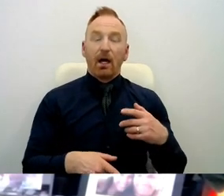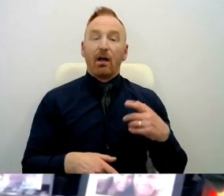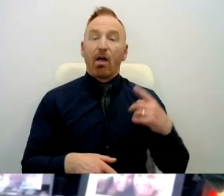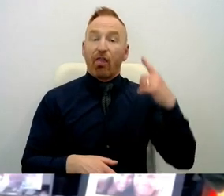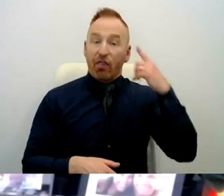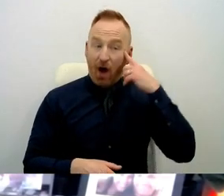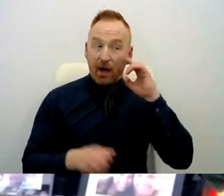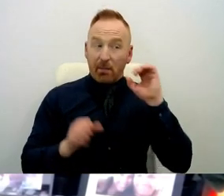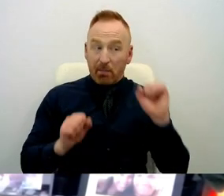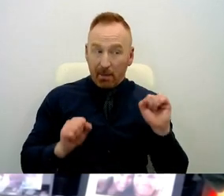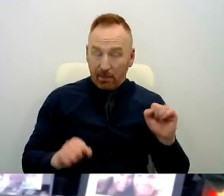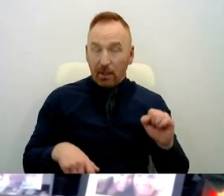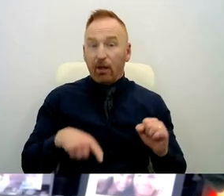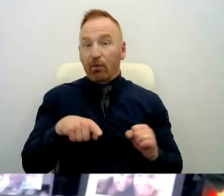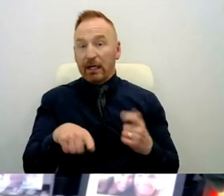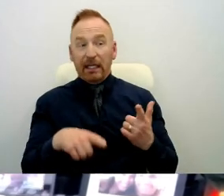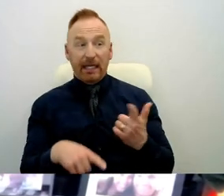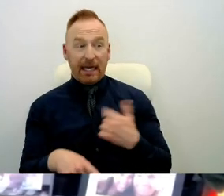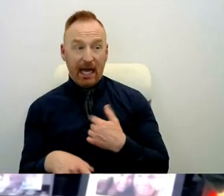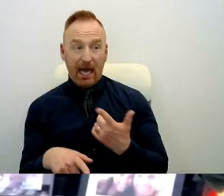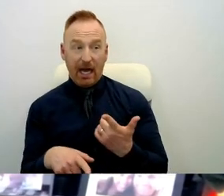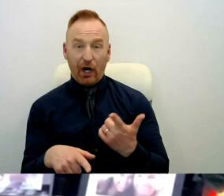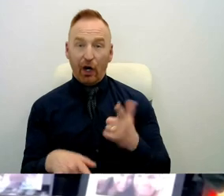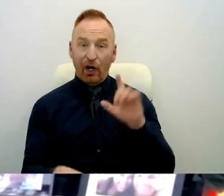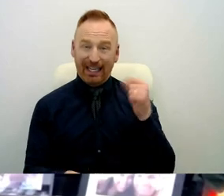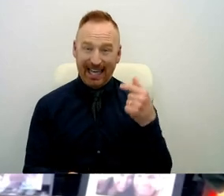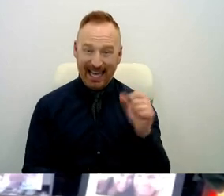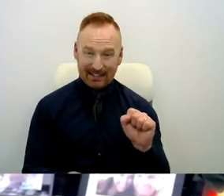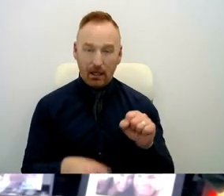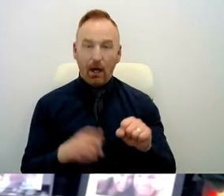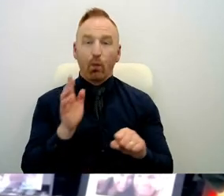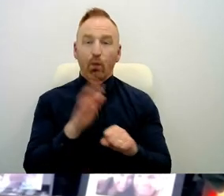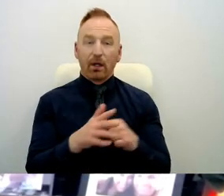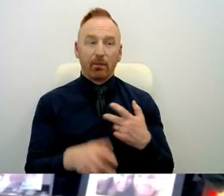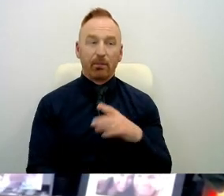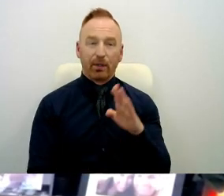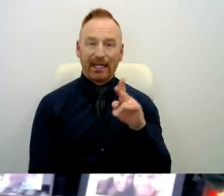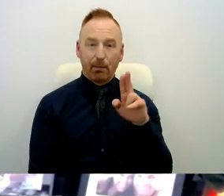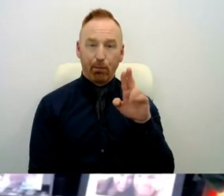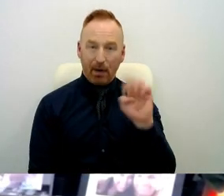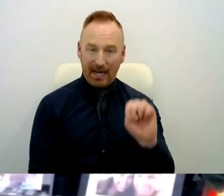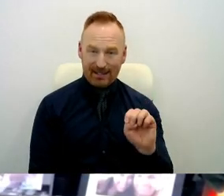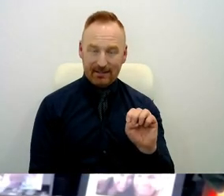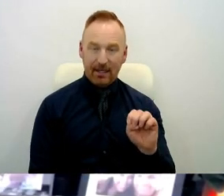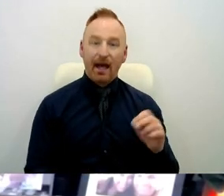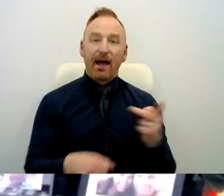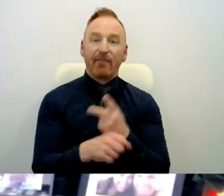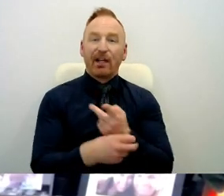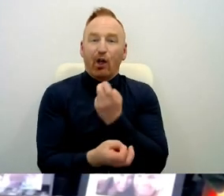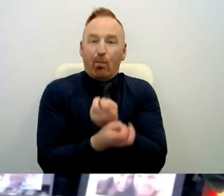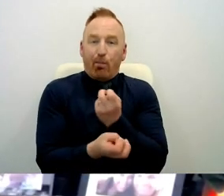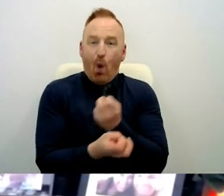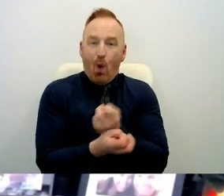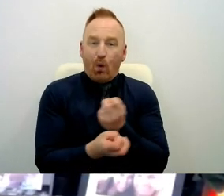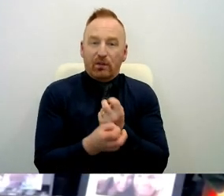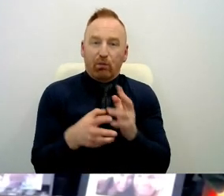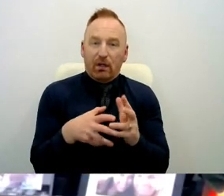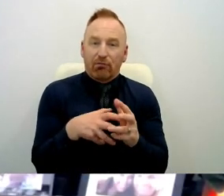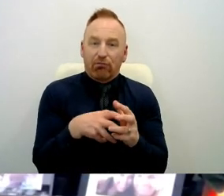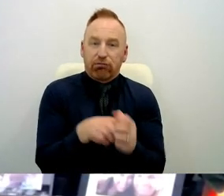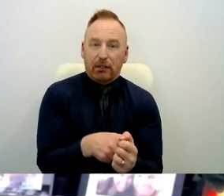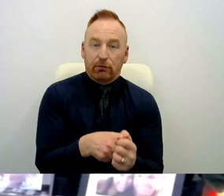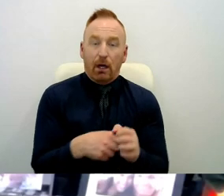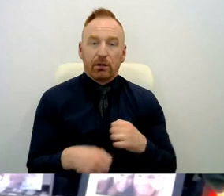the accomplices she was believed to have had by encasing her legs in wooden braces, and then they were systematically crushed during questioning. After her torture